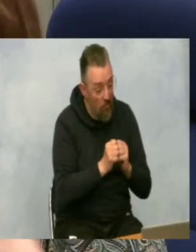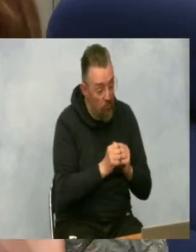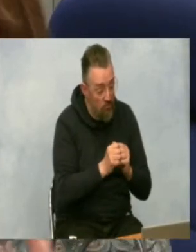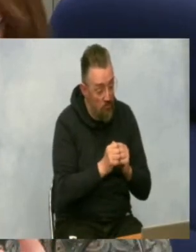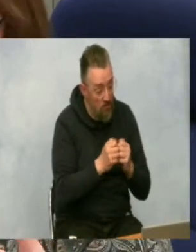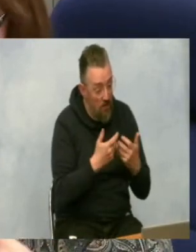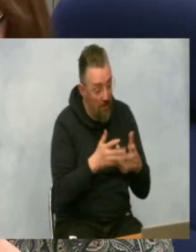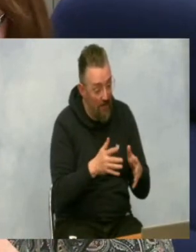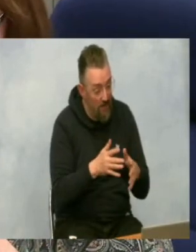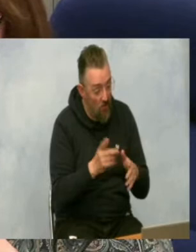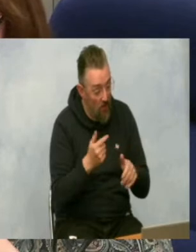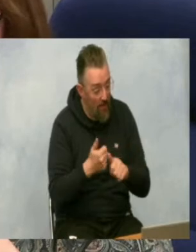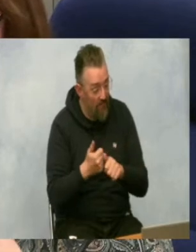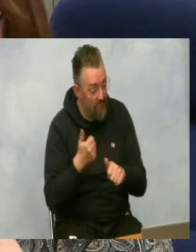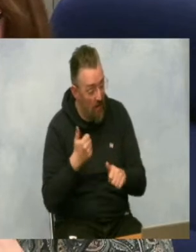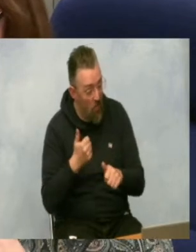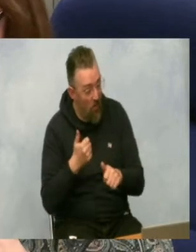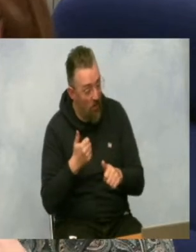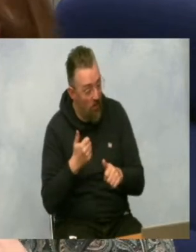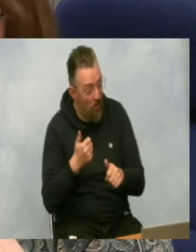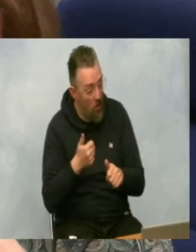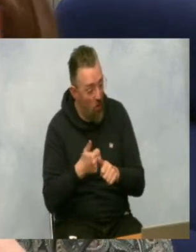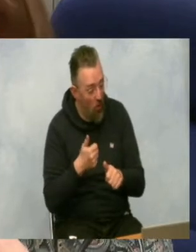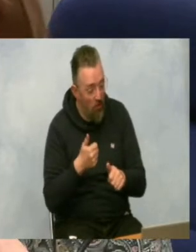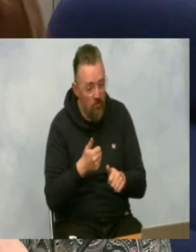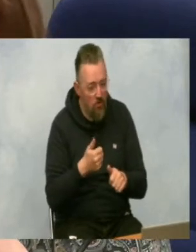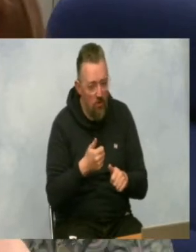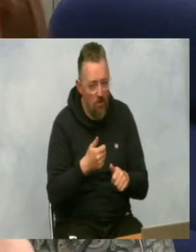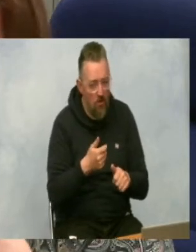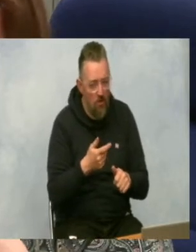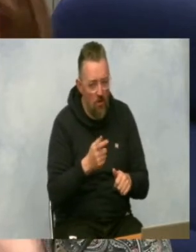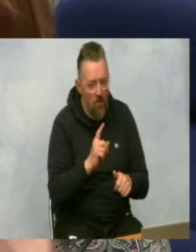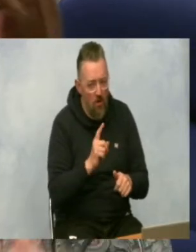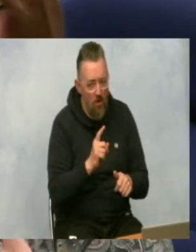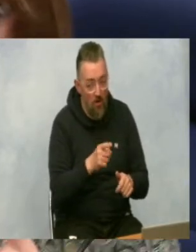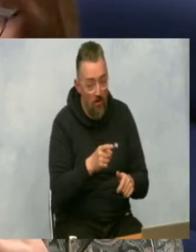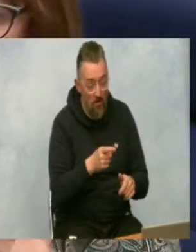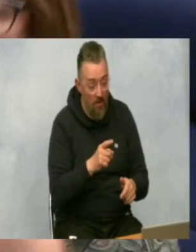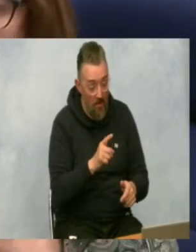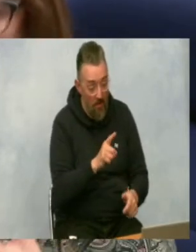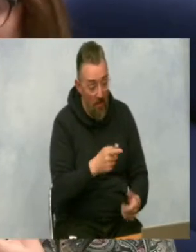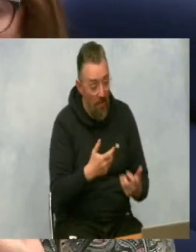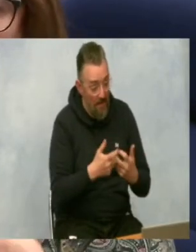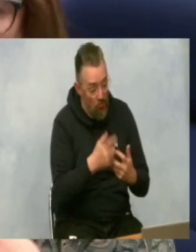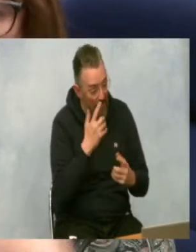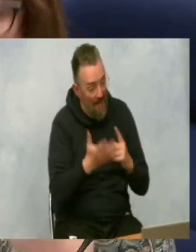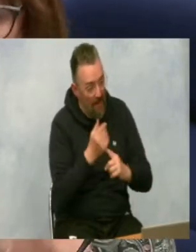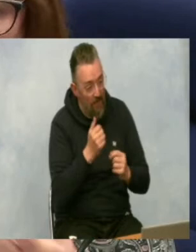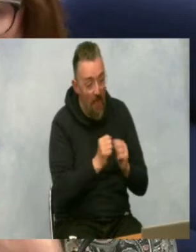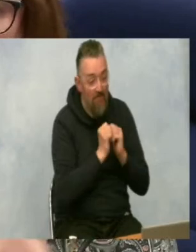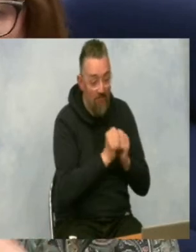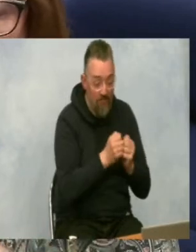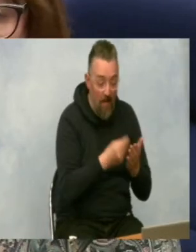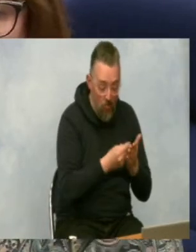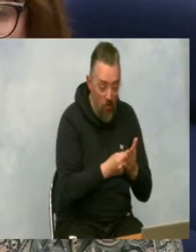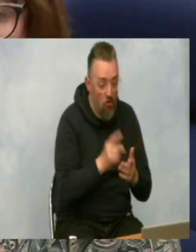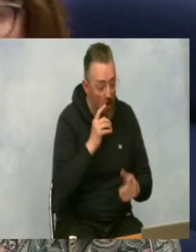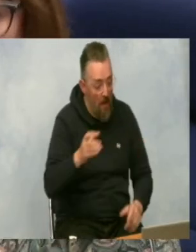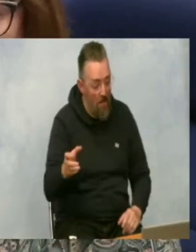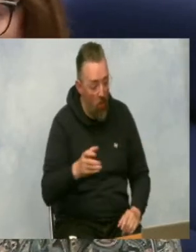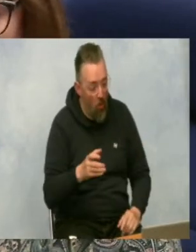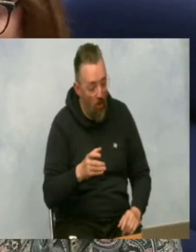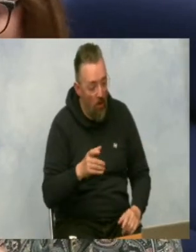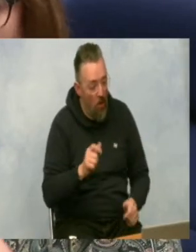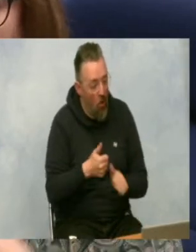a firm of commercial surveyors? No. So what was because that's how you would get the value, is to employ a commercial surveyor